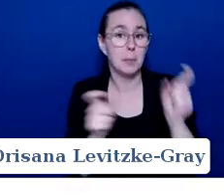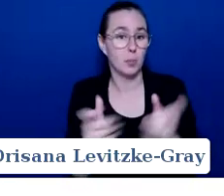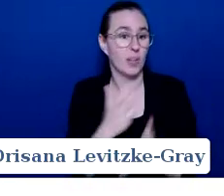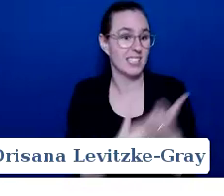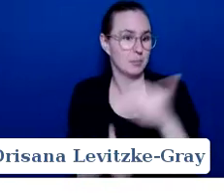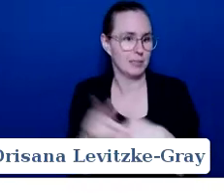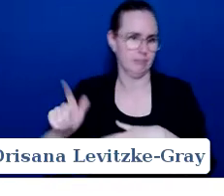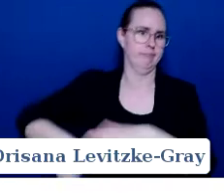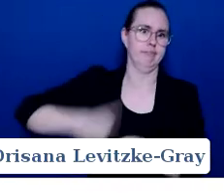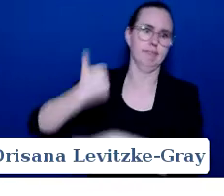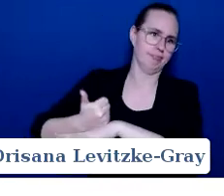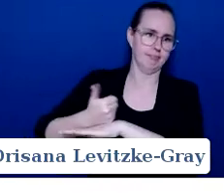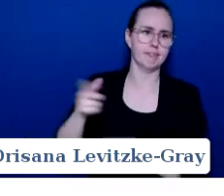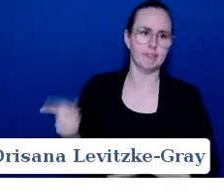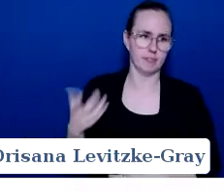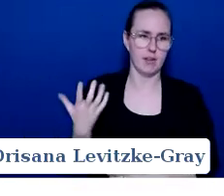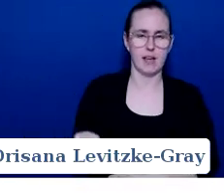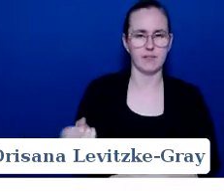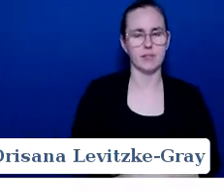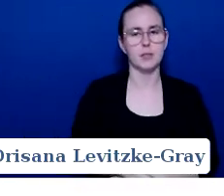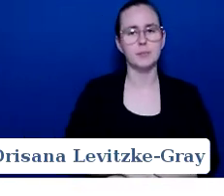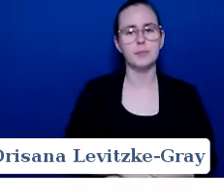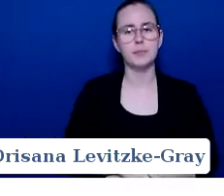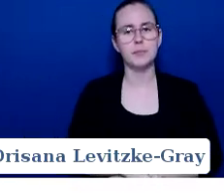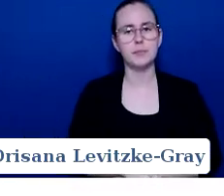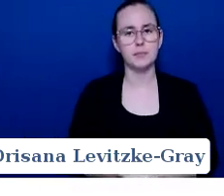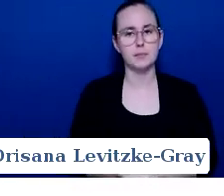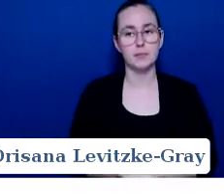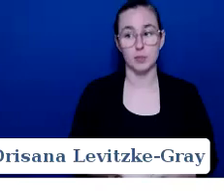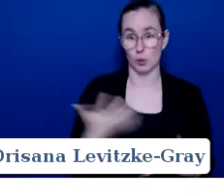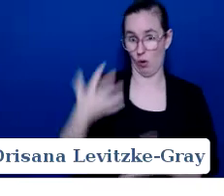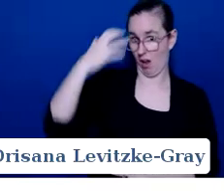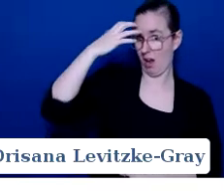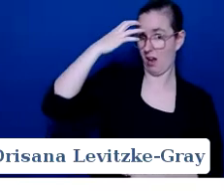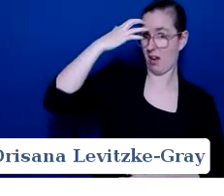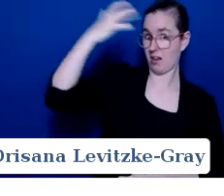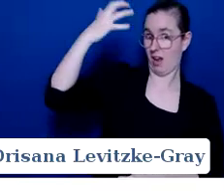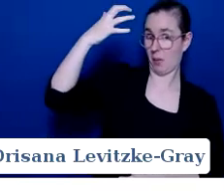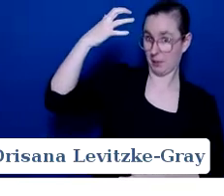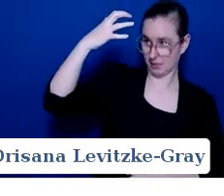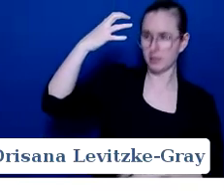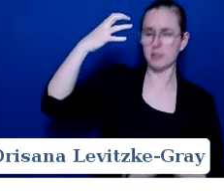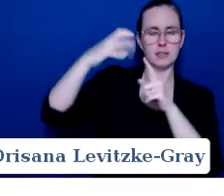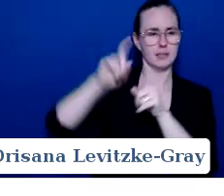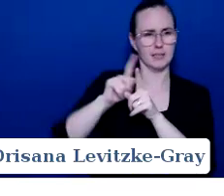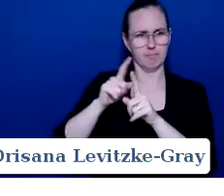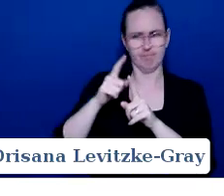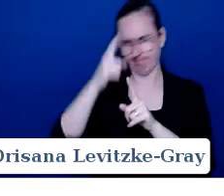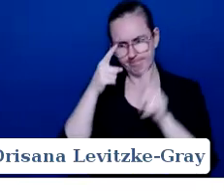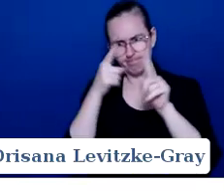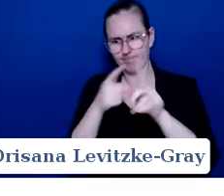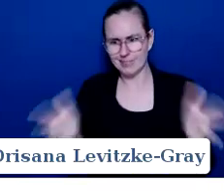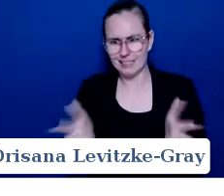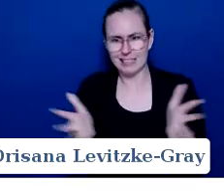the ambition of the government of Morocco is try to make sure that the disability registry